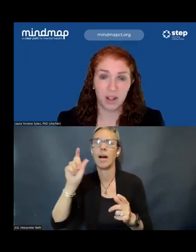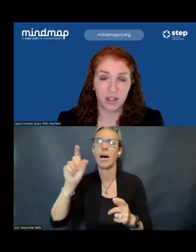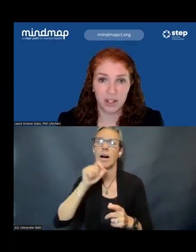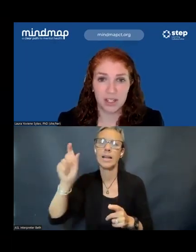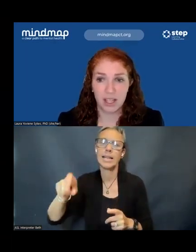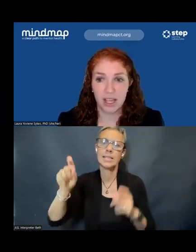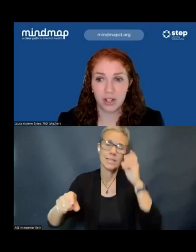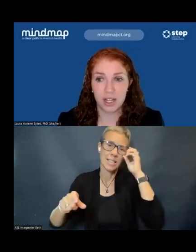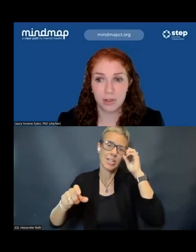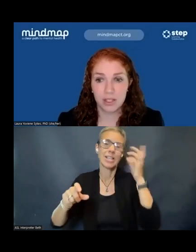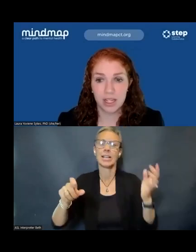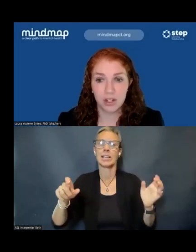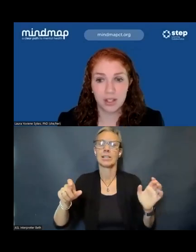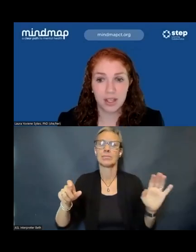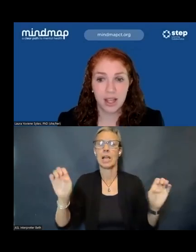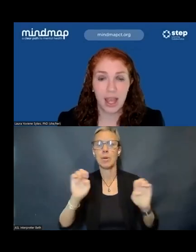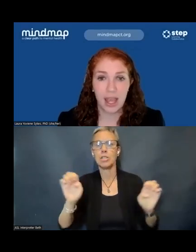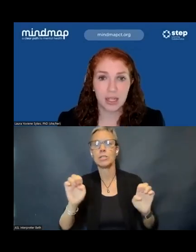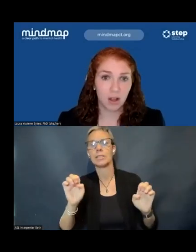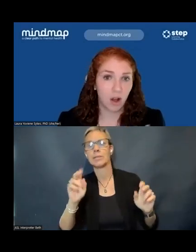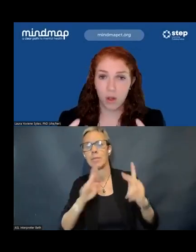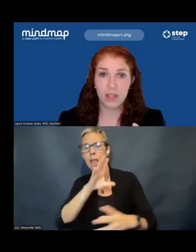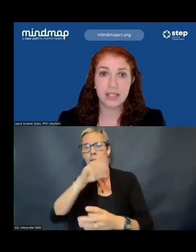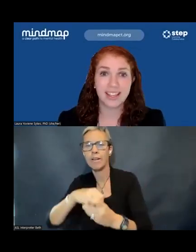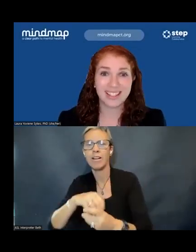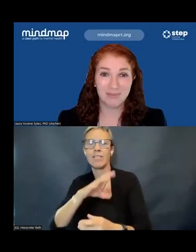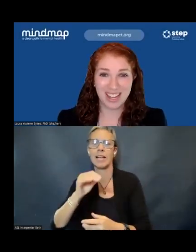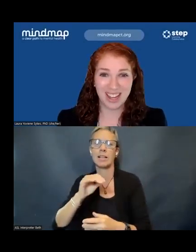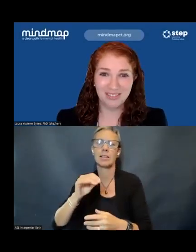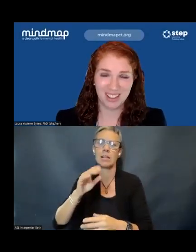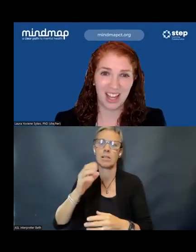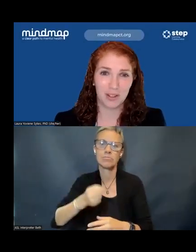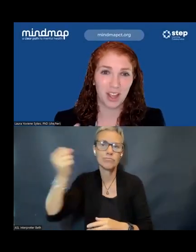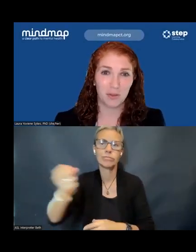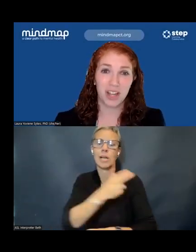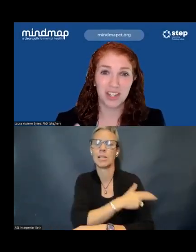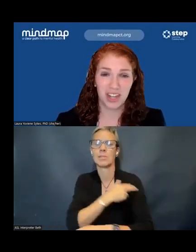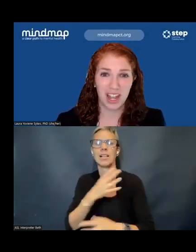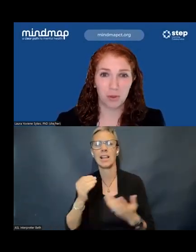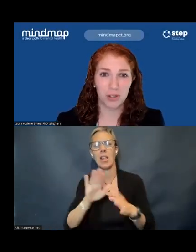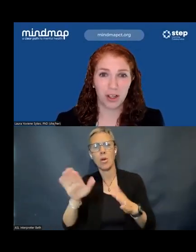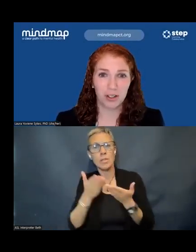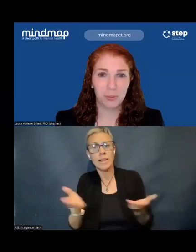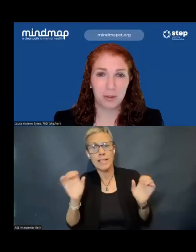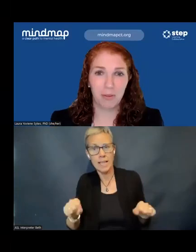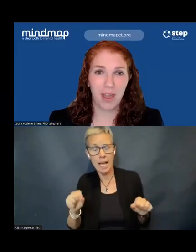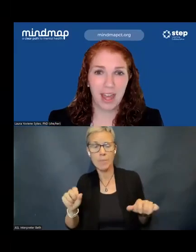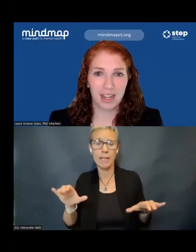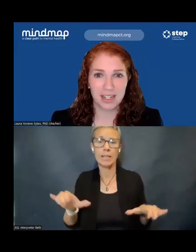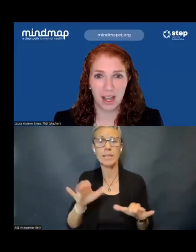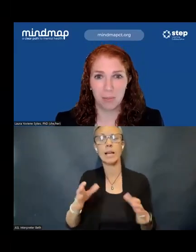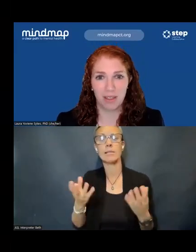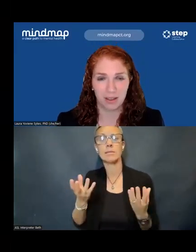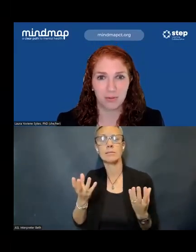and involuntary psychiatric hospitalizations. And although these things can be done with a kind of a soft touch, and we'll talk a little bit about